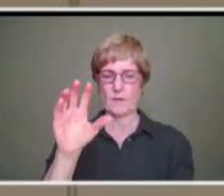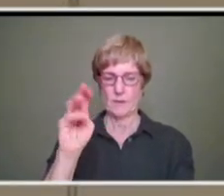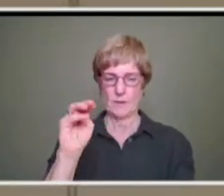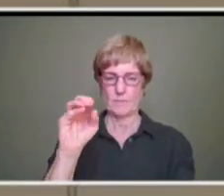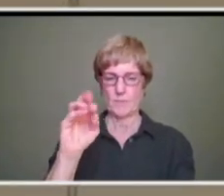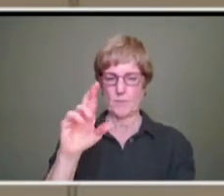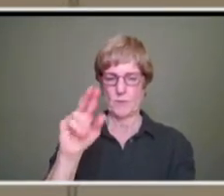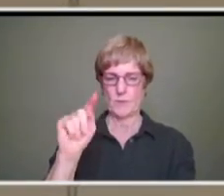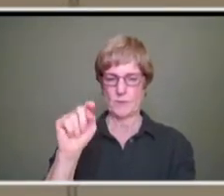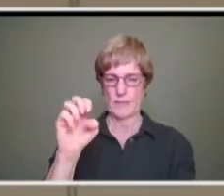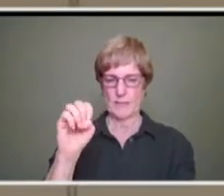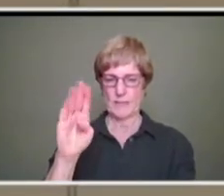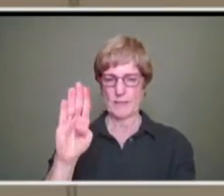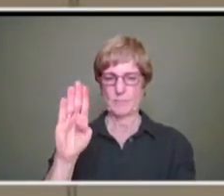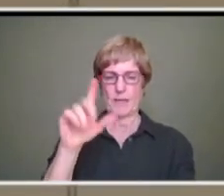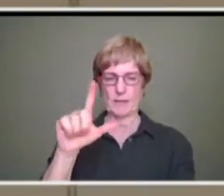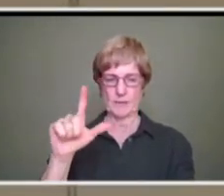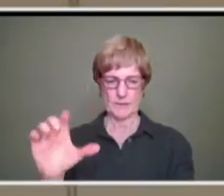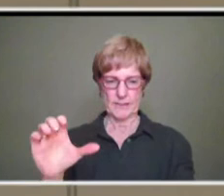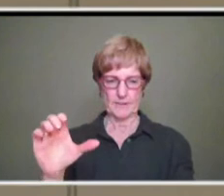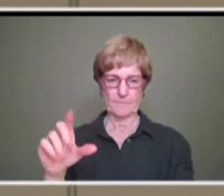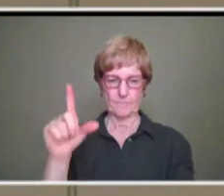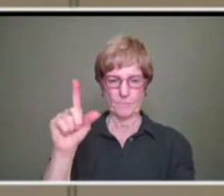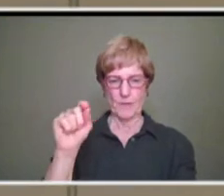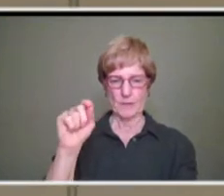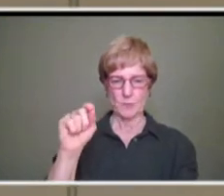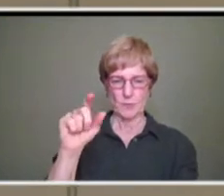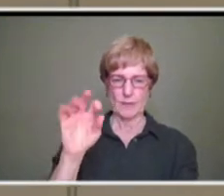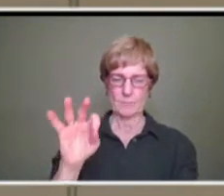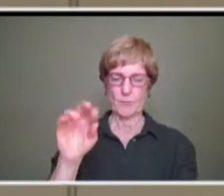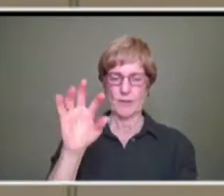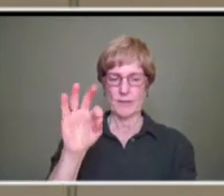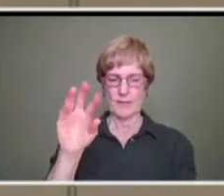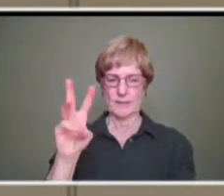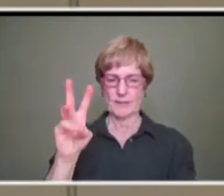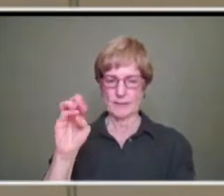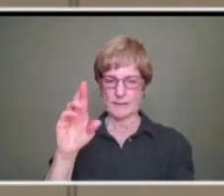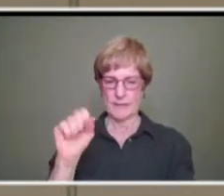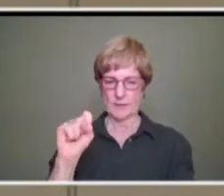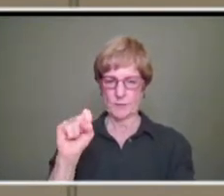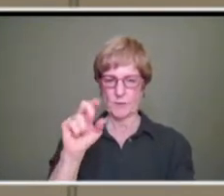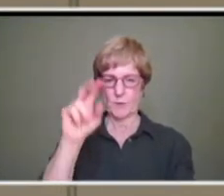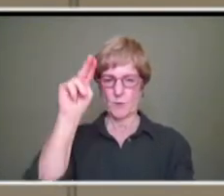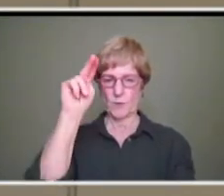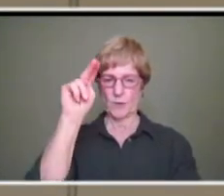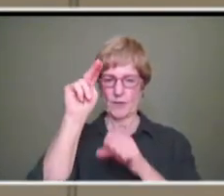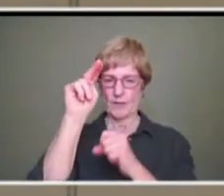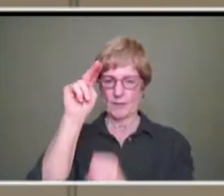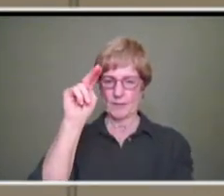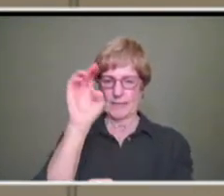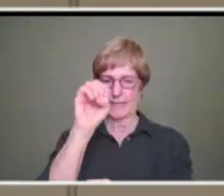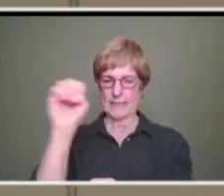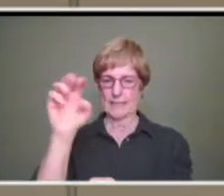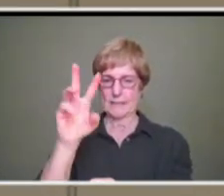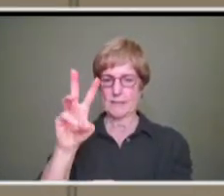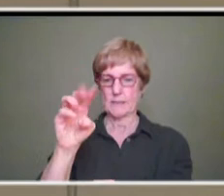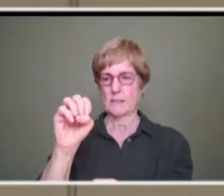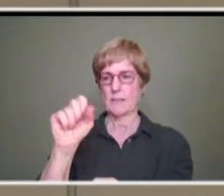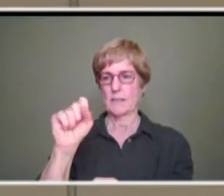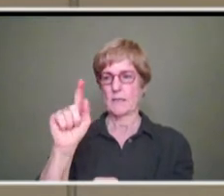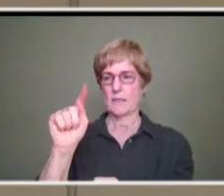LLC for approximately 20.96 Acres located on the north and south side of East Westinghouse Boulevard